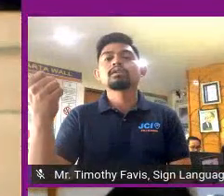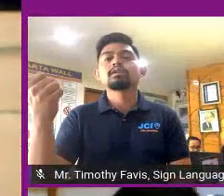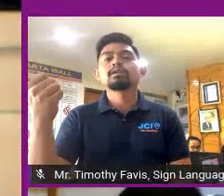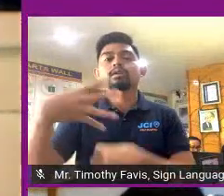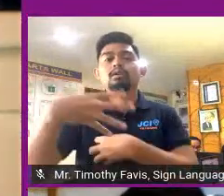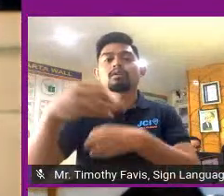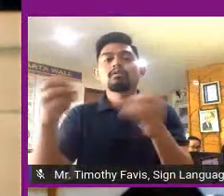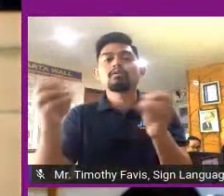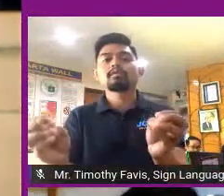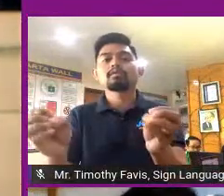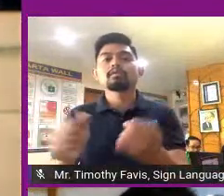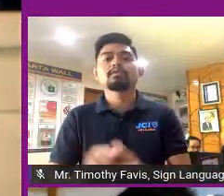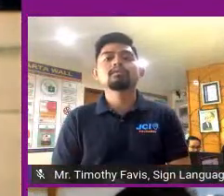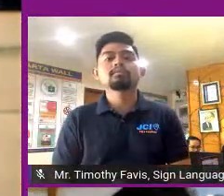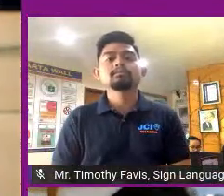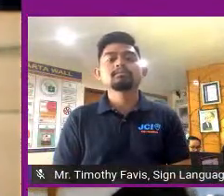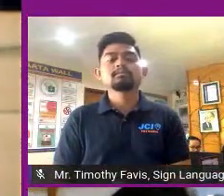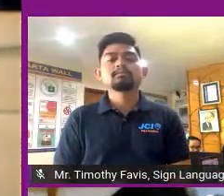poverty.